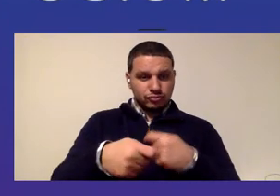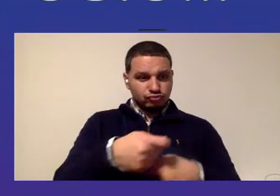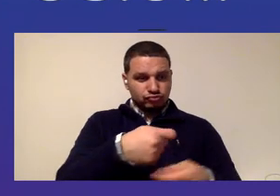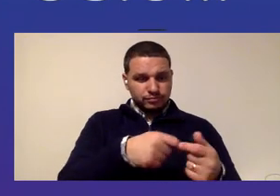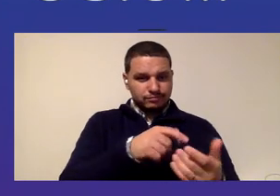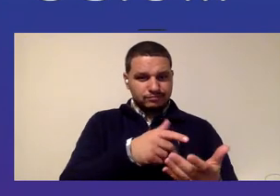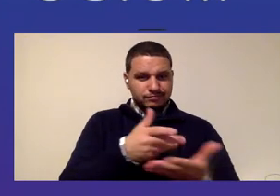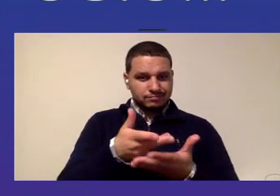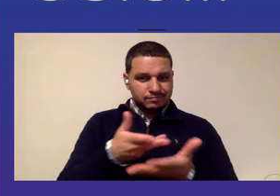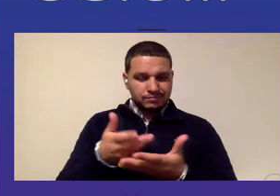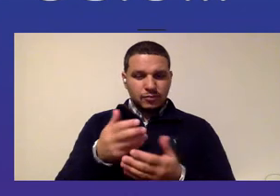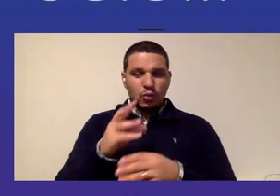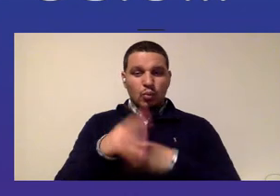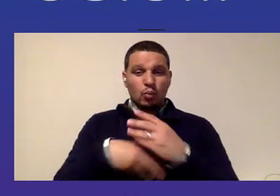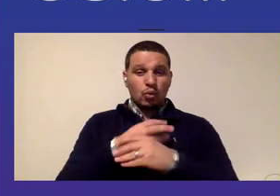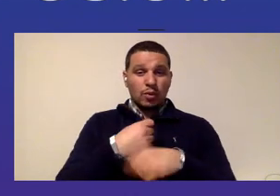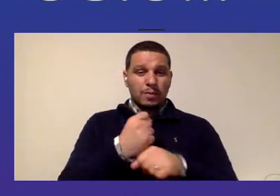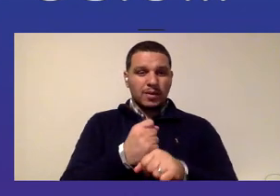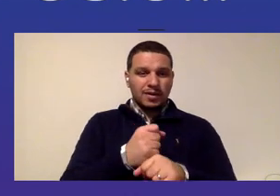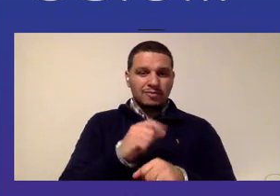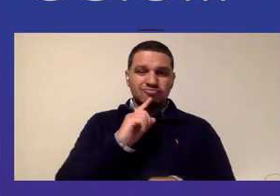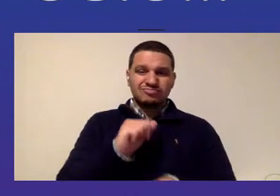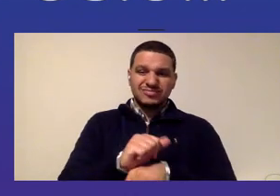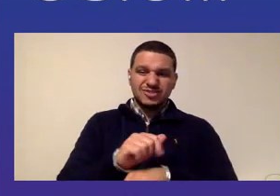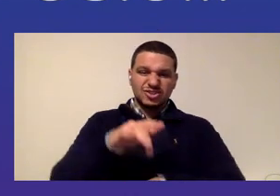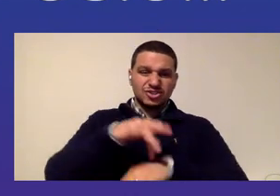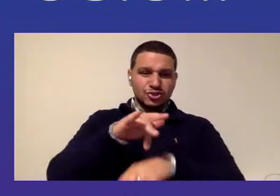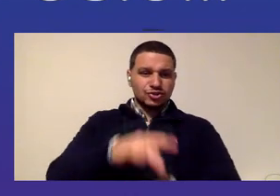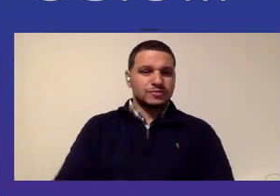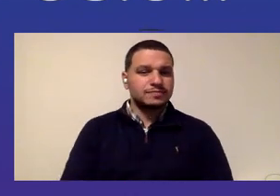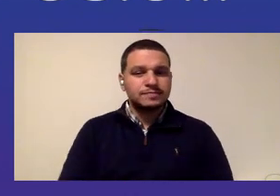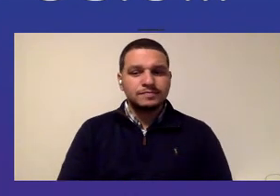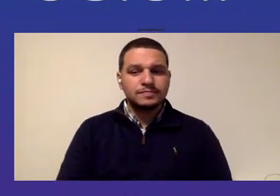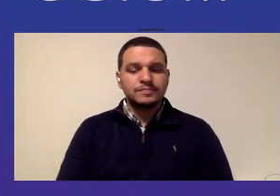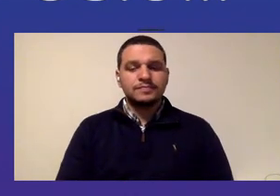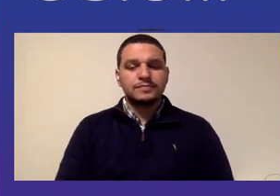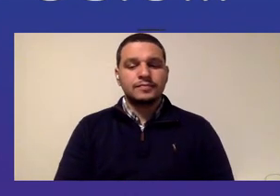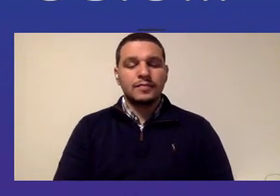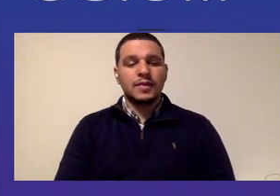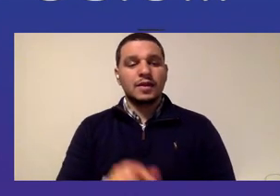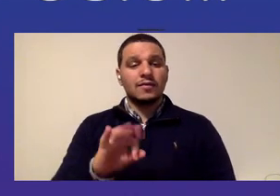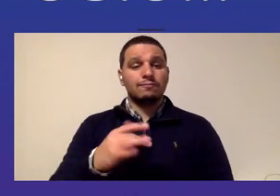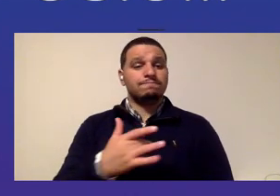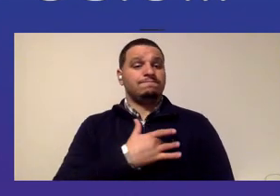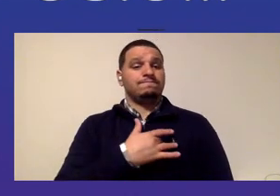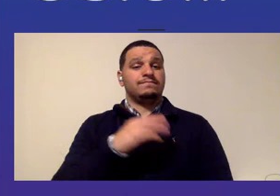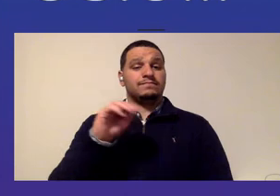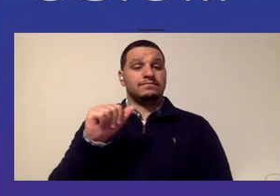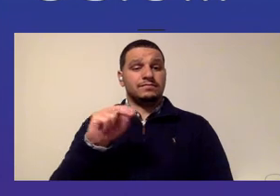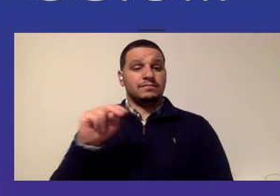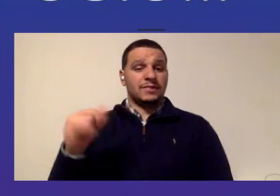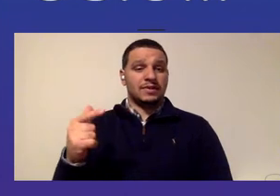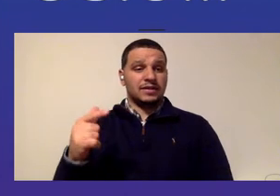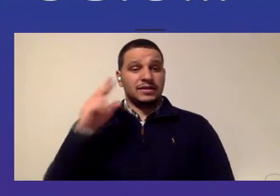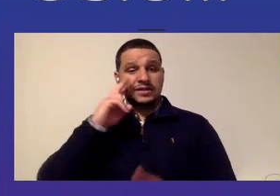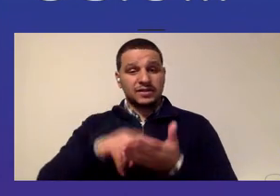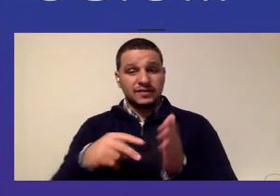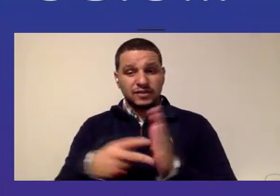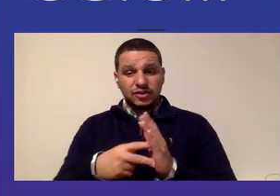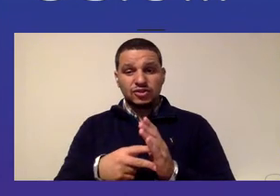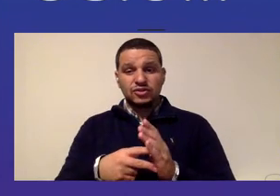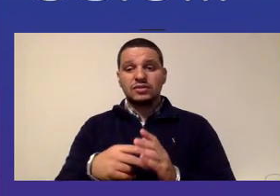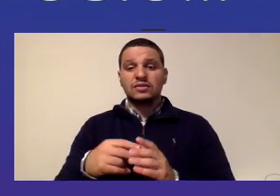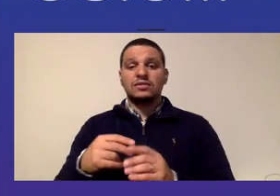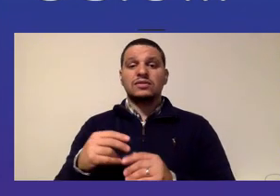world-making are touch. If we take to heart Manning's definition of touch as